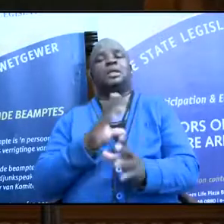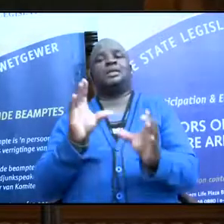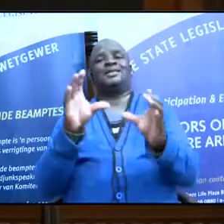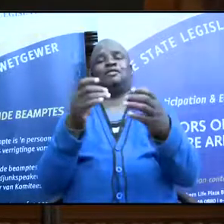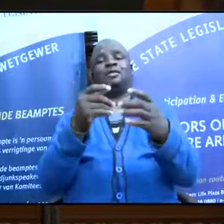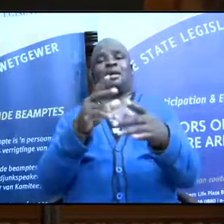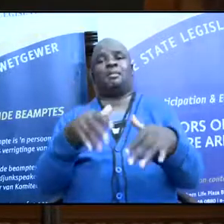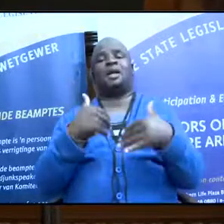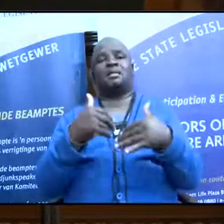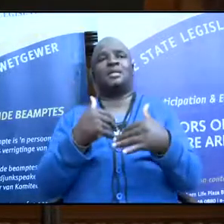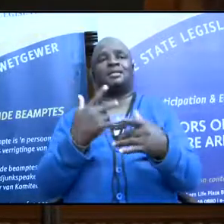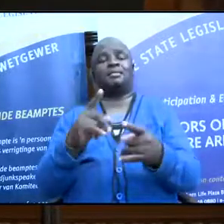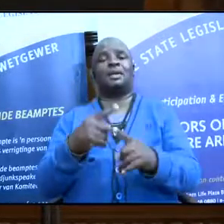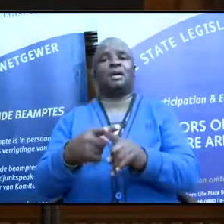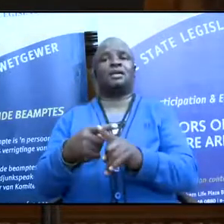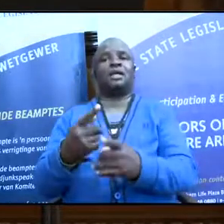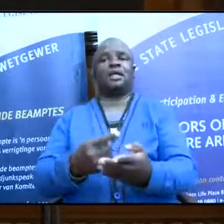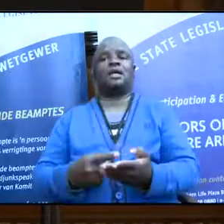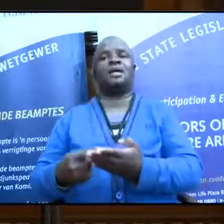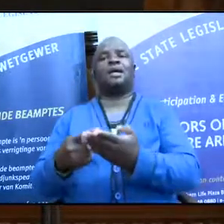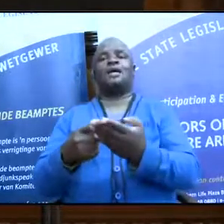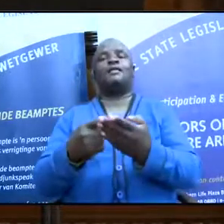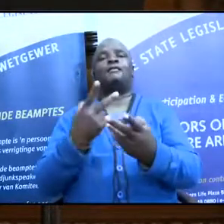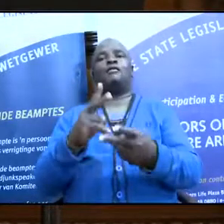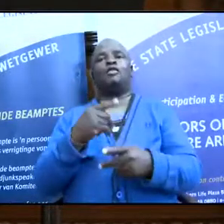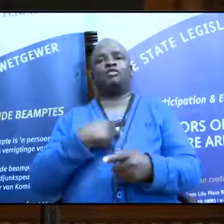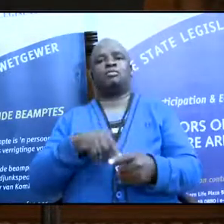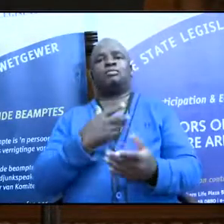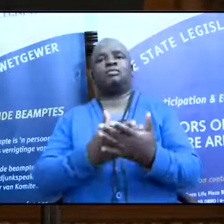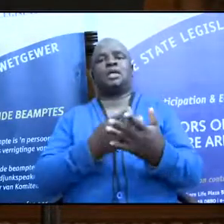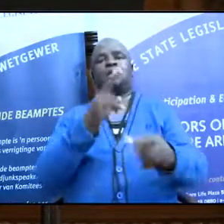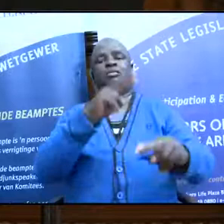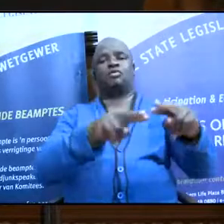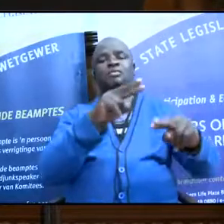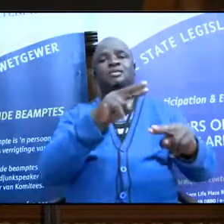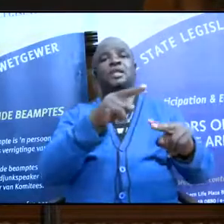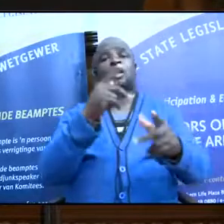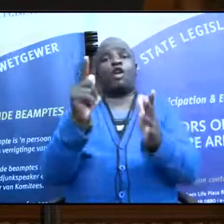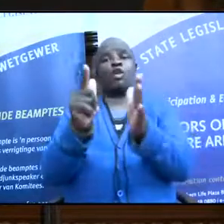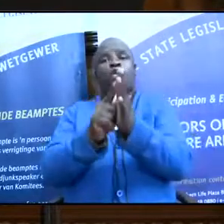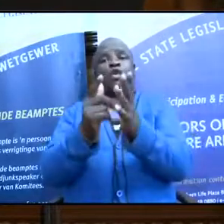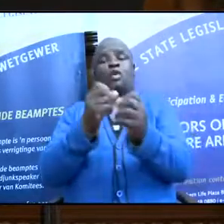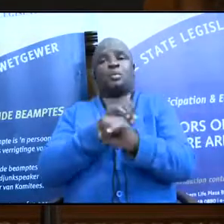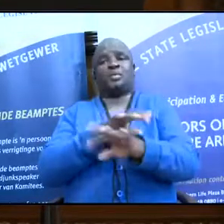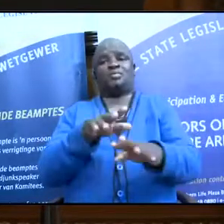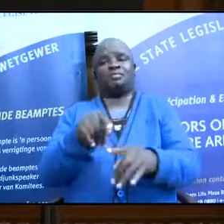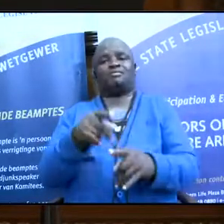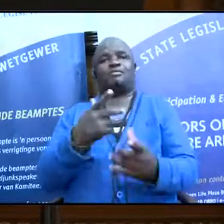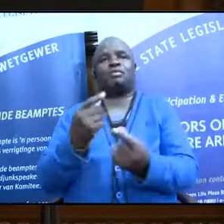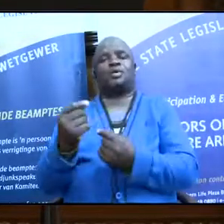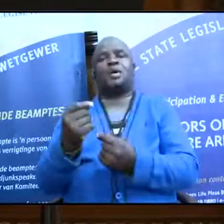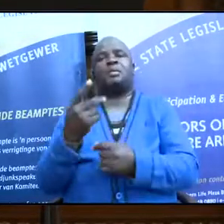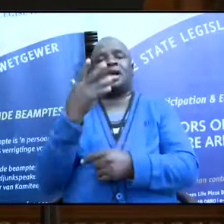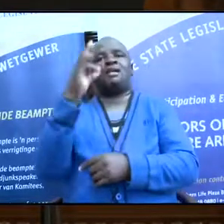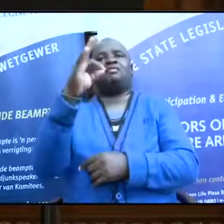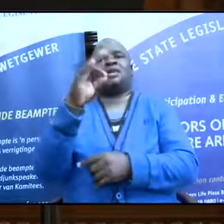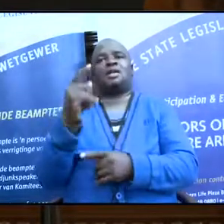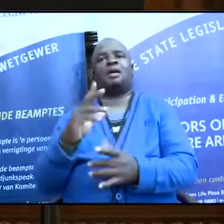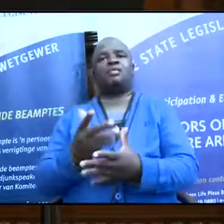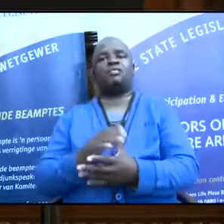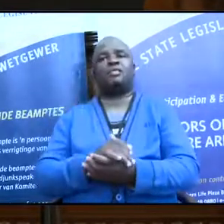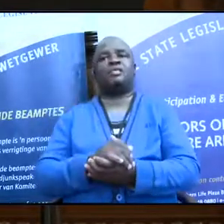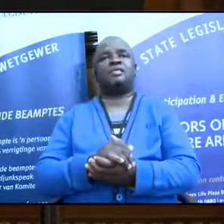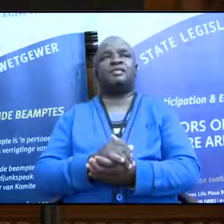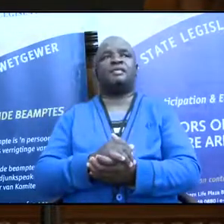parliaments and dialogues in order to monitor the execution of the law by the executive arm of the state